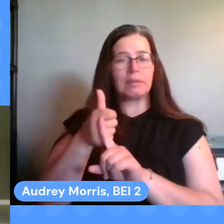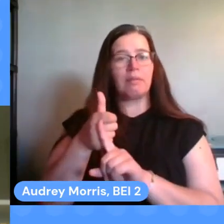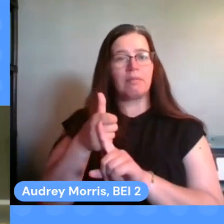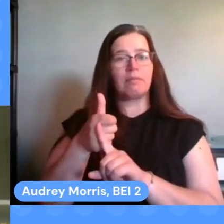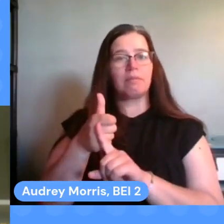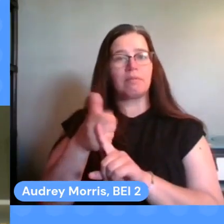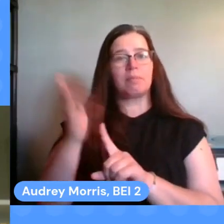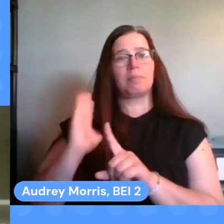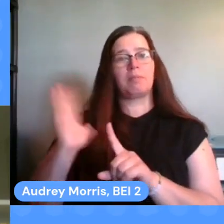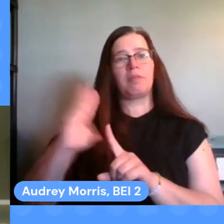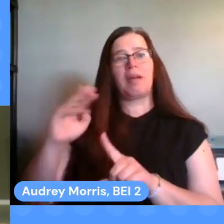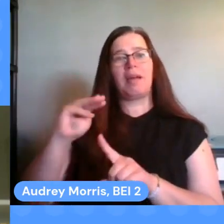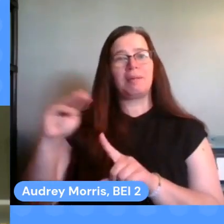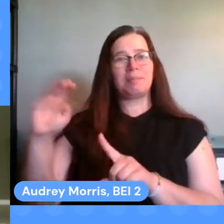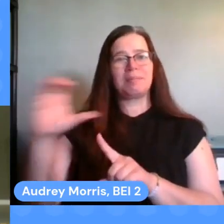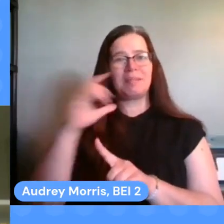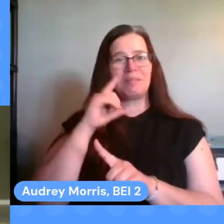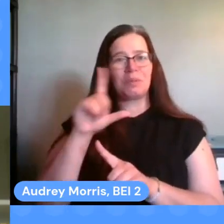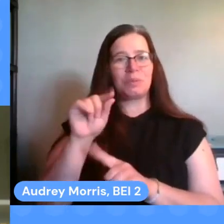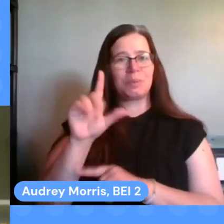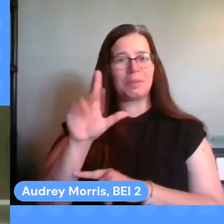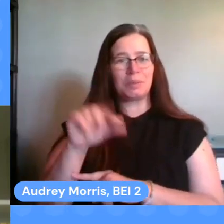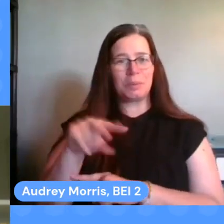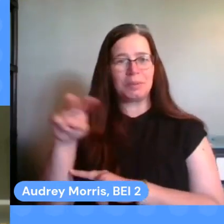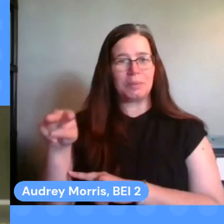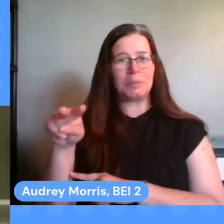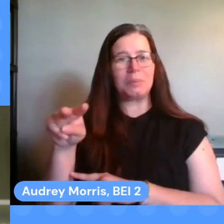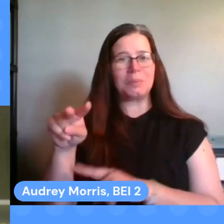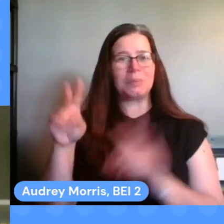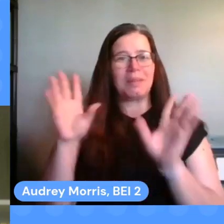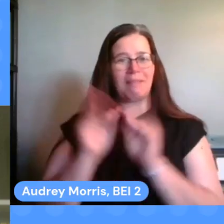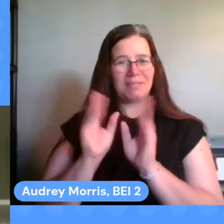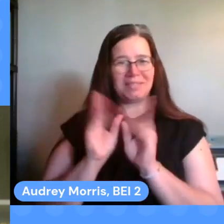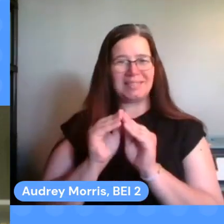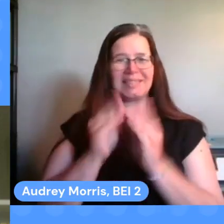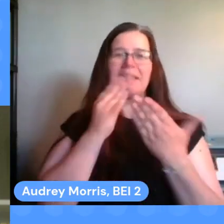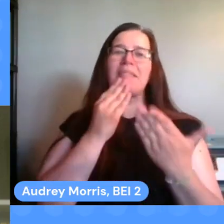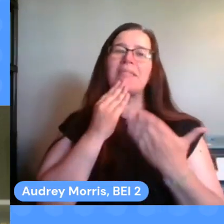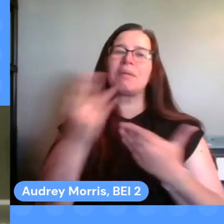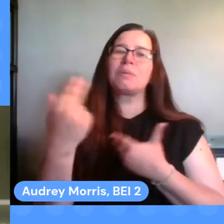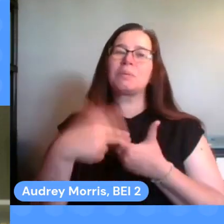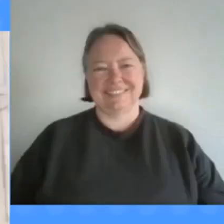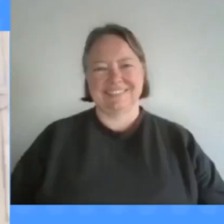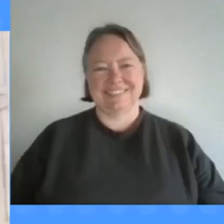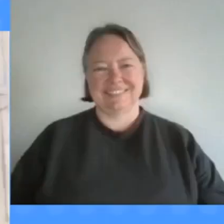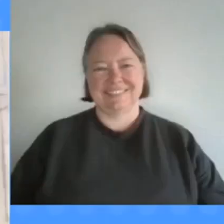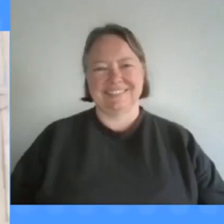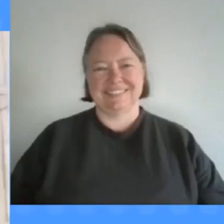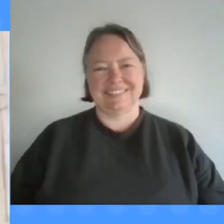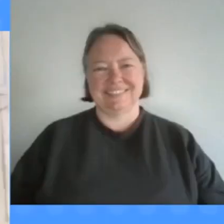past MC of the 2022 Scratch Conference. Thank you all for joining us today.